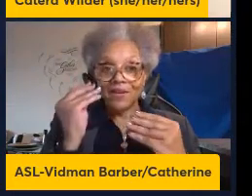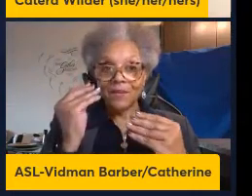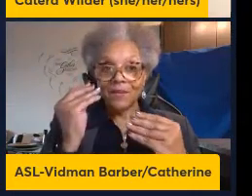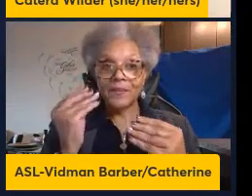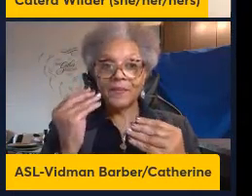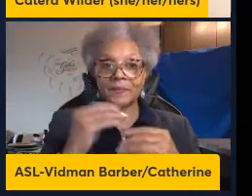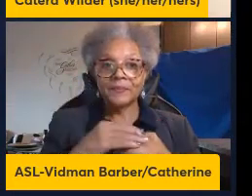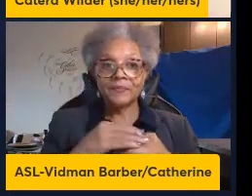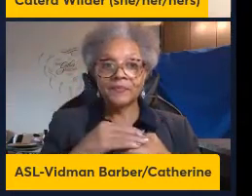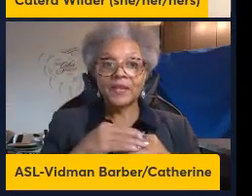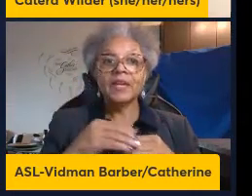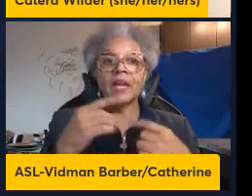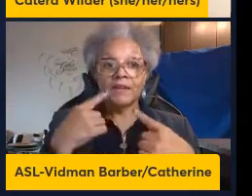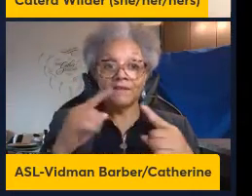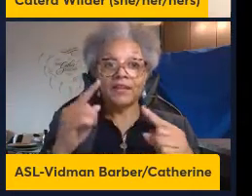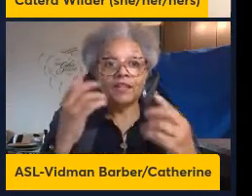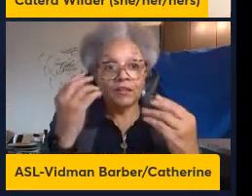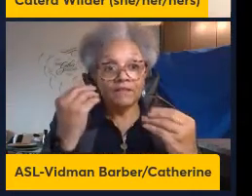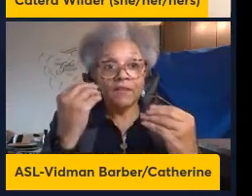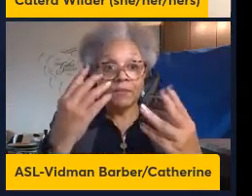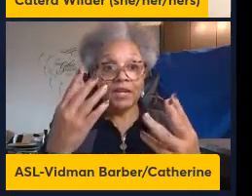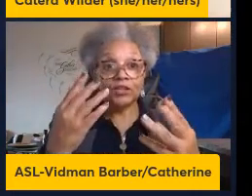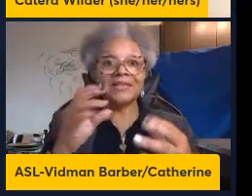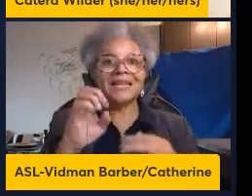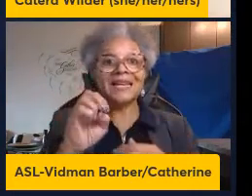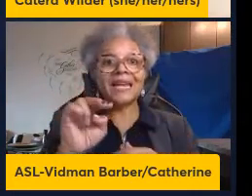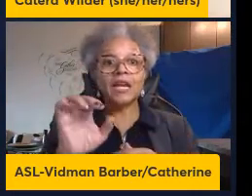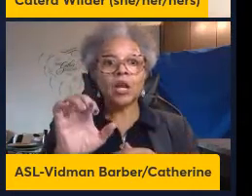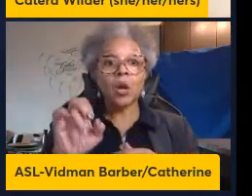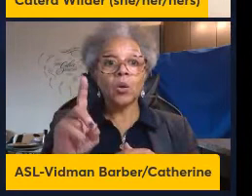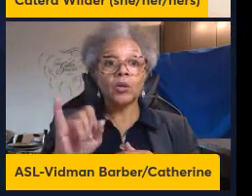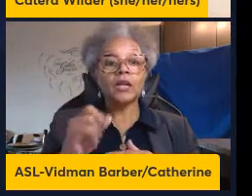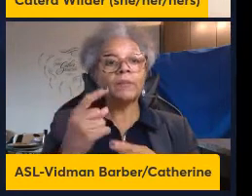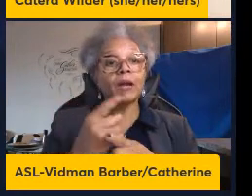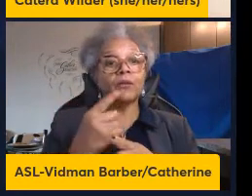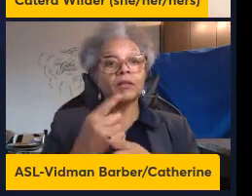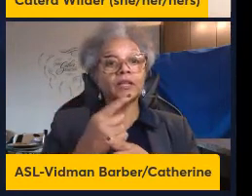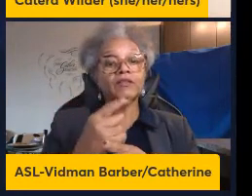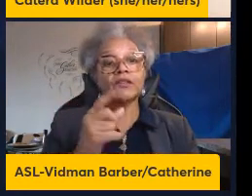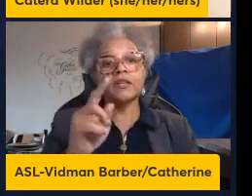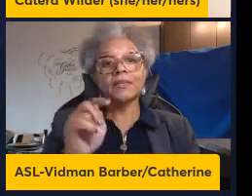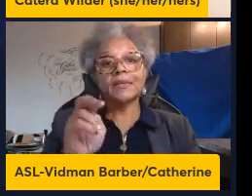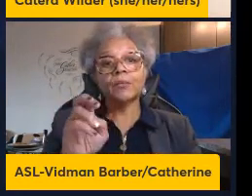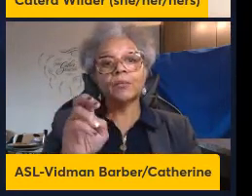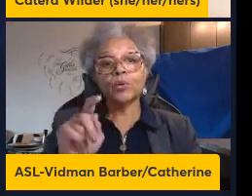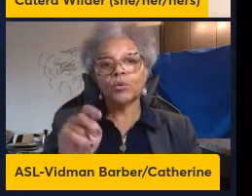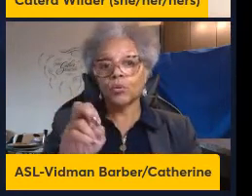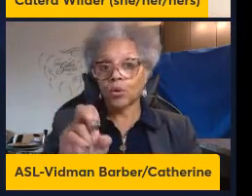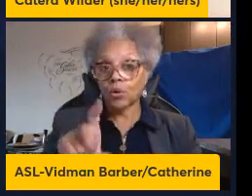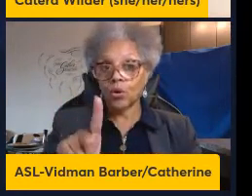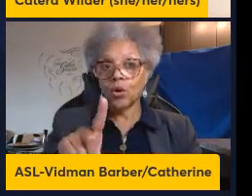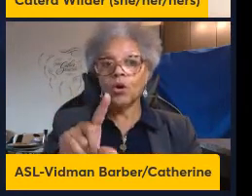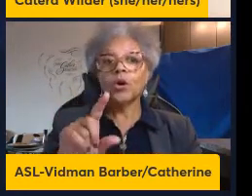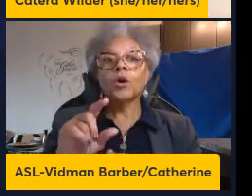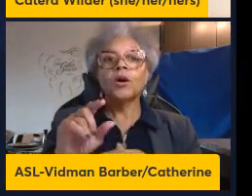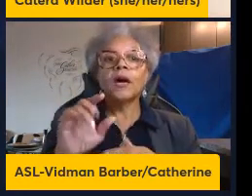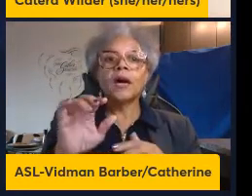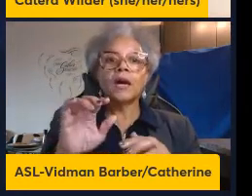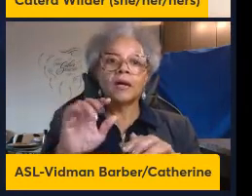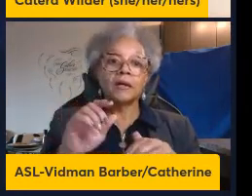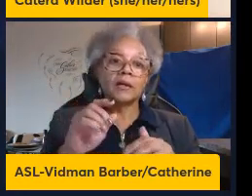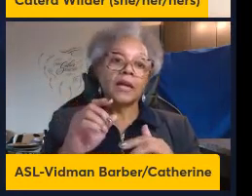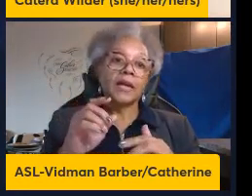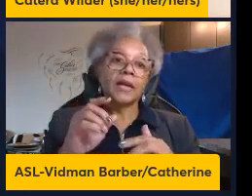information encoding by regulating how the temporal code of these transcription factors are regulated. And not only is this,